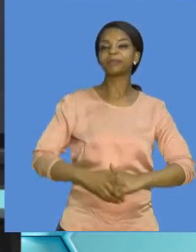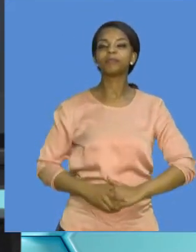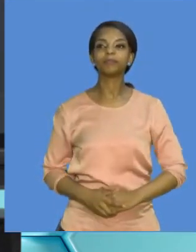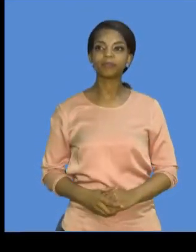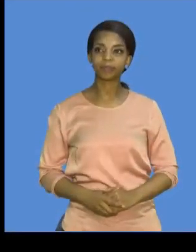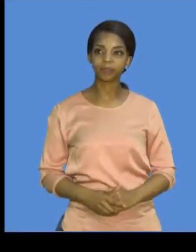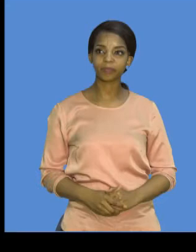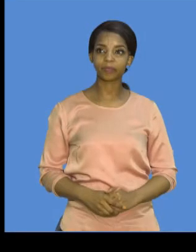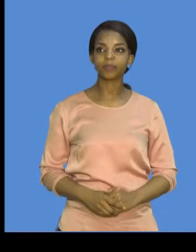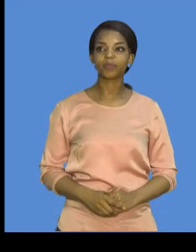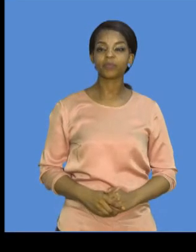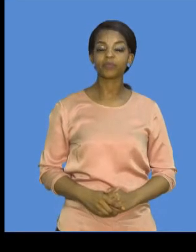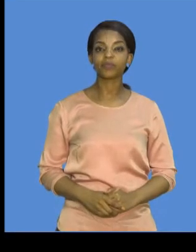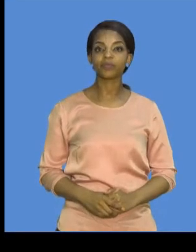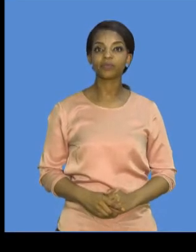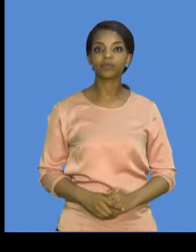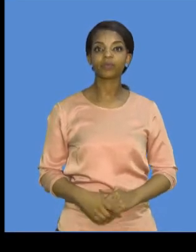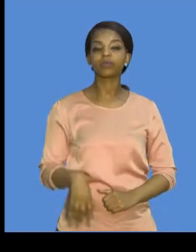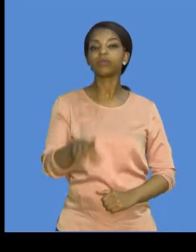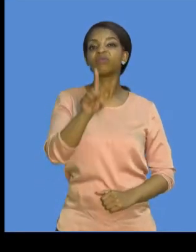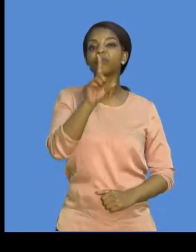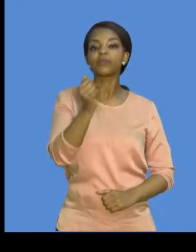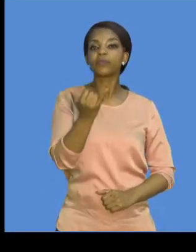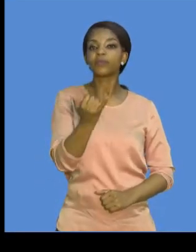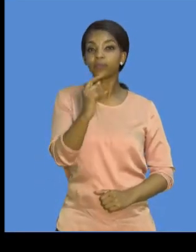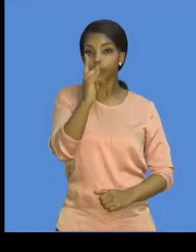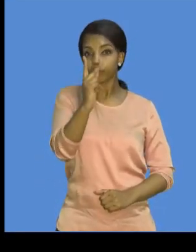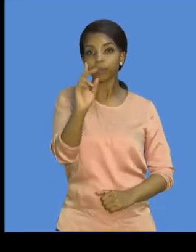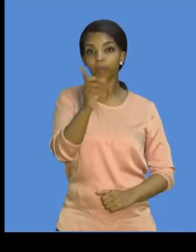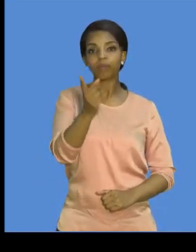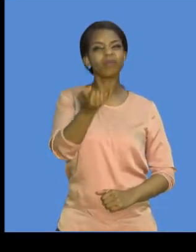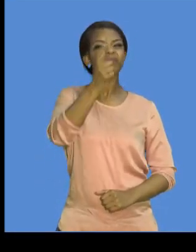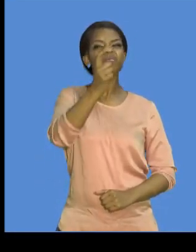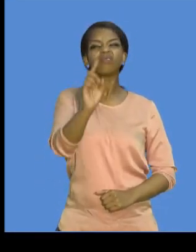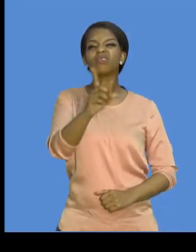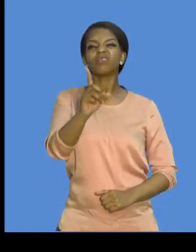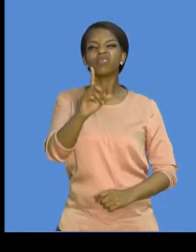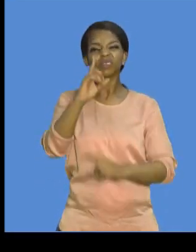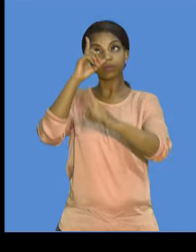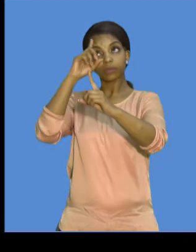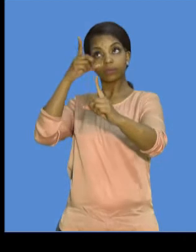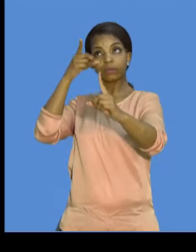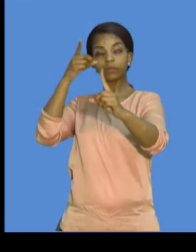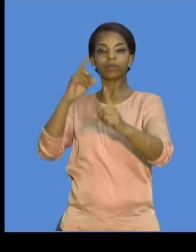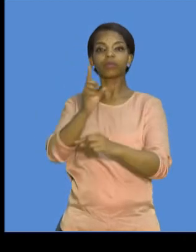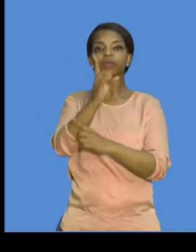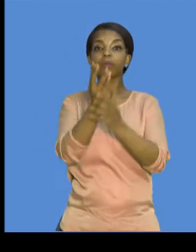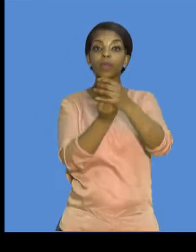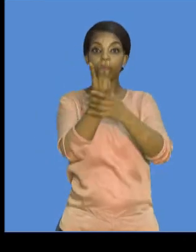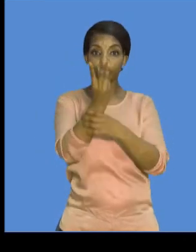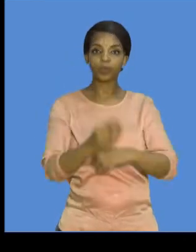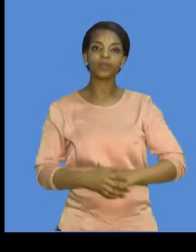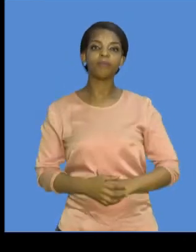lesson. So we've looked at our big idea, which was growth, and then under growth we looked at what we call a